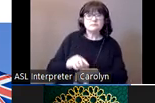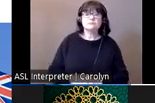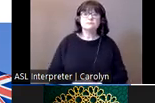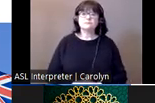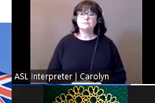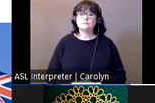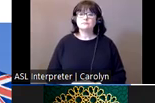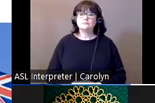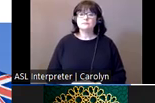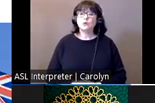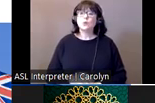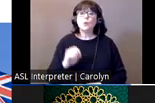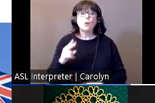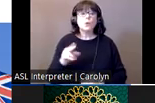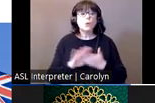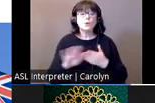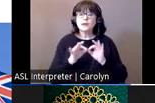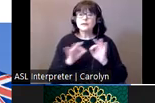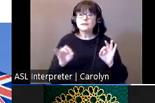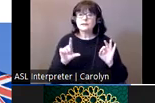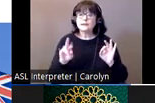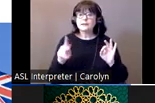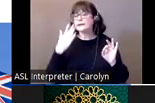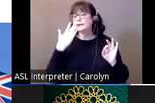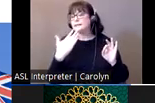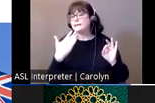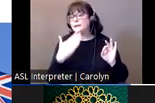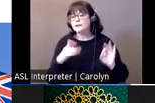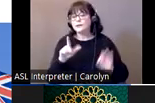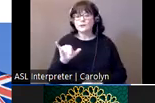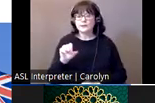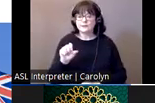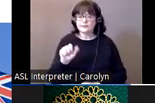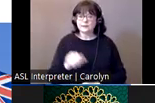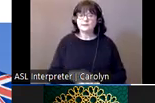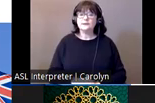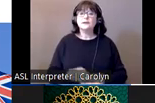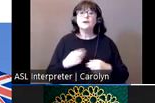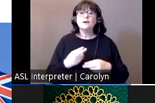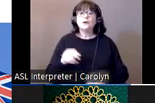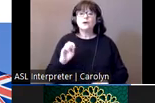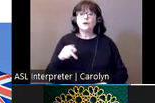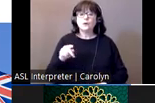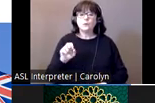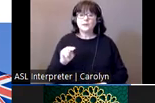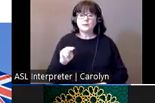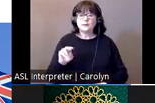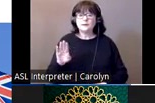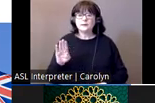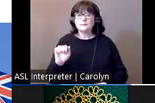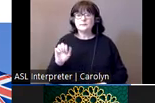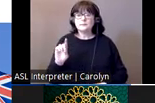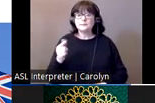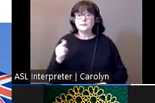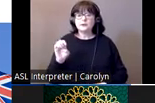Oh, that's a nice link. I thank you for posting that as well, Lisa. Openbadges.org. I'll have to consult that myself.